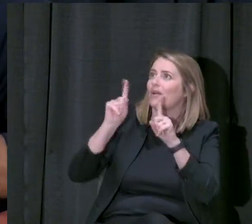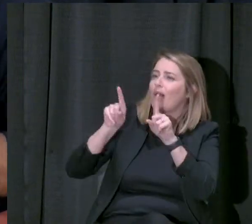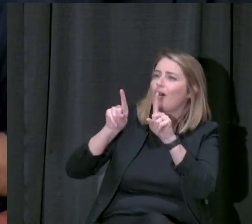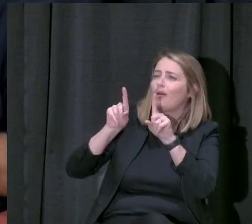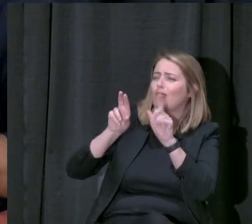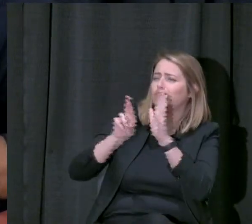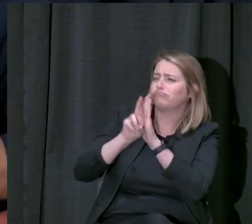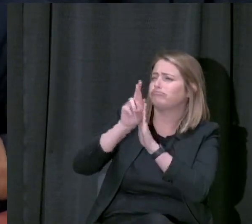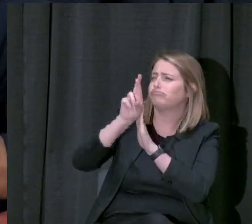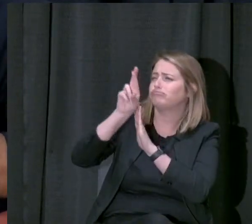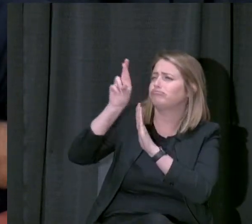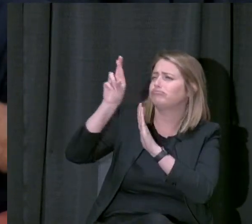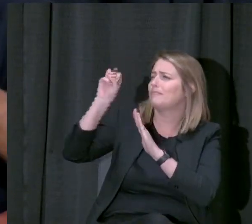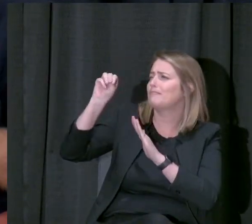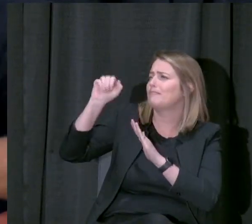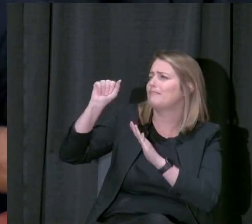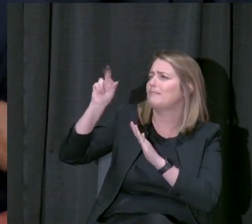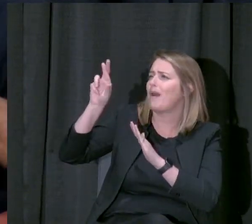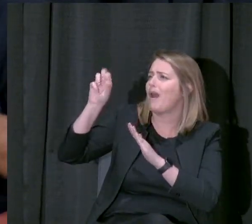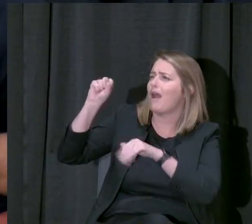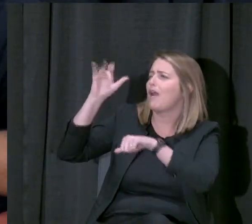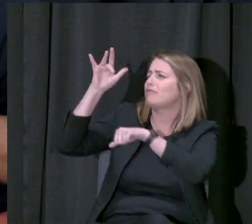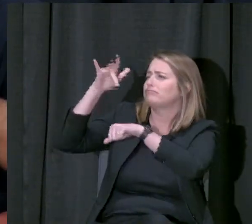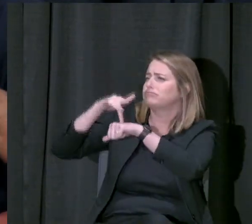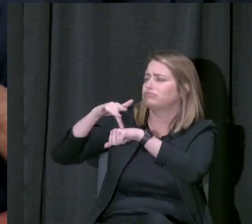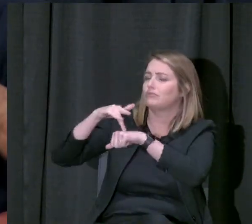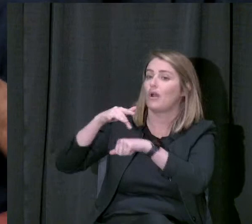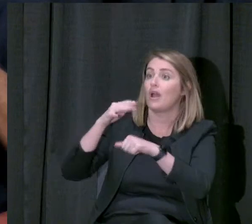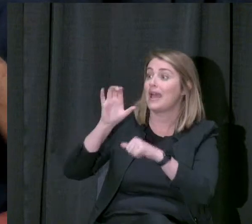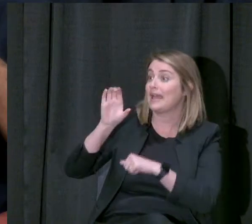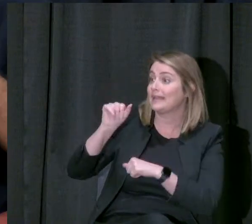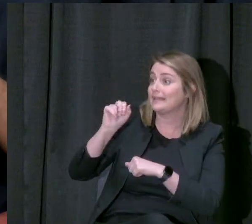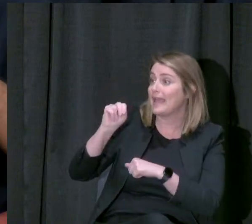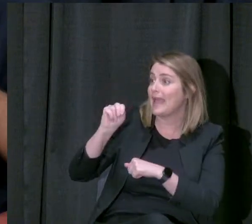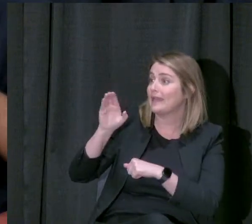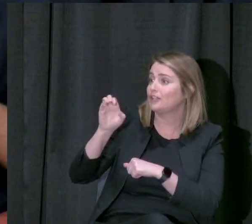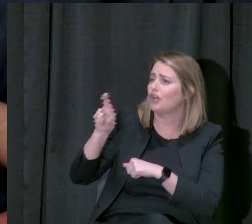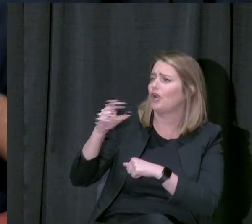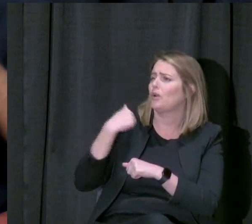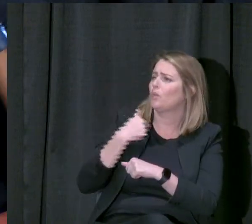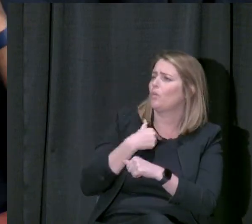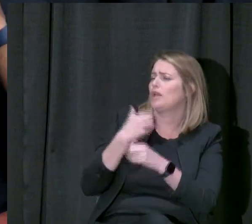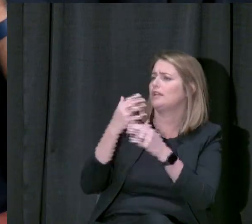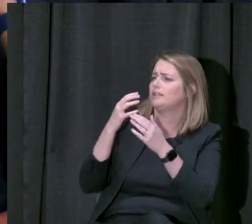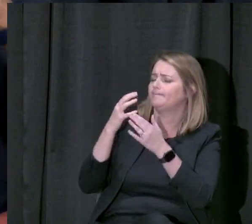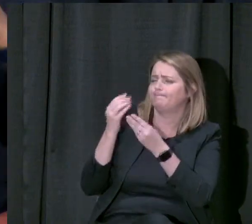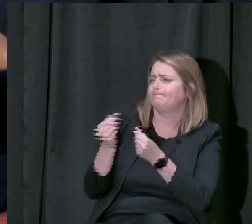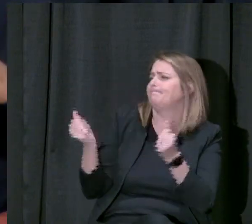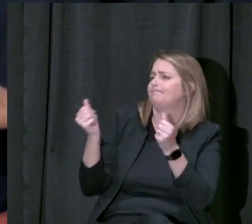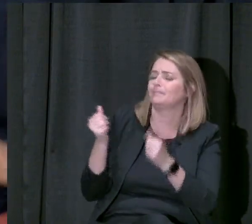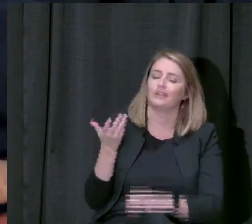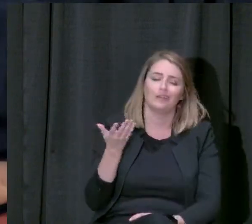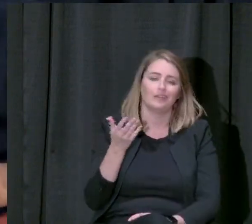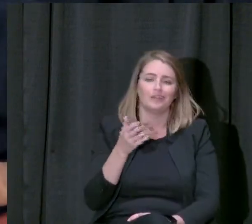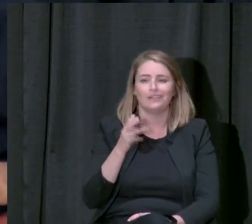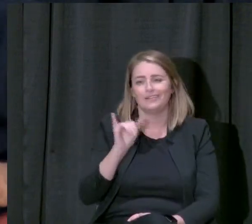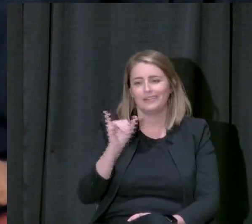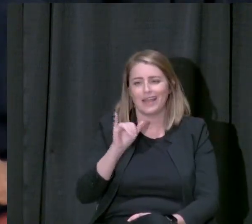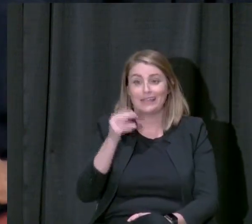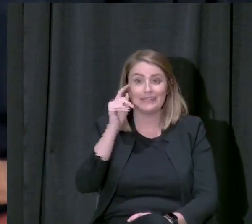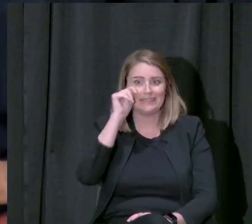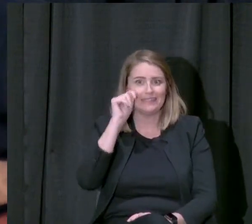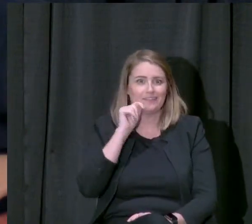to cure cancer. You get all of these kind of really idealistic responses that only teenagers can come up